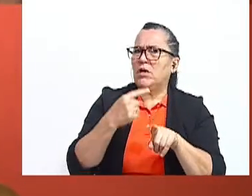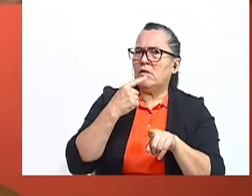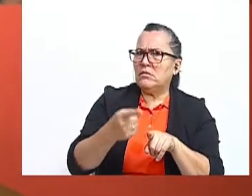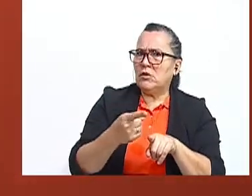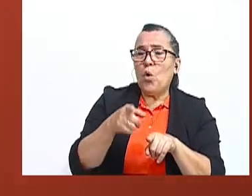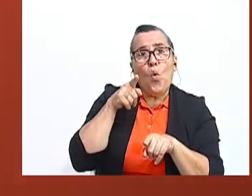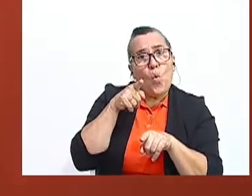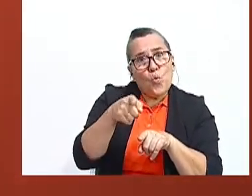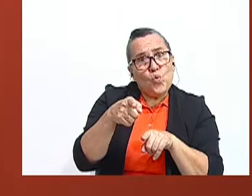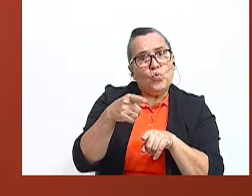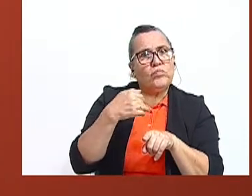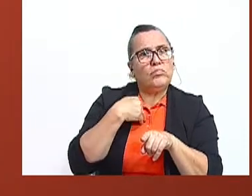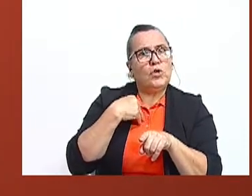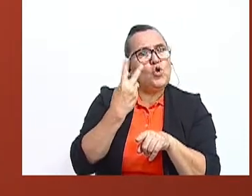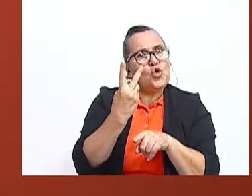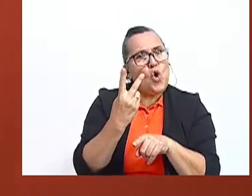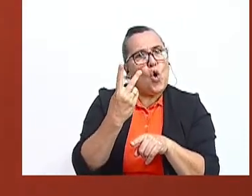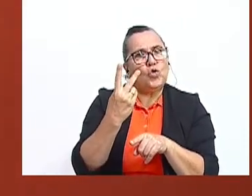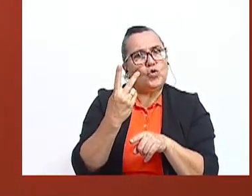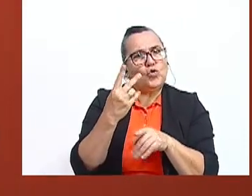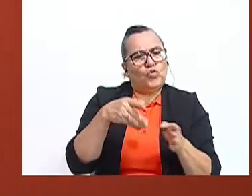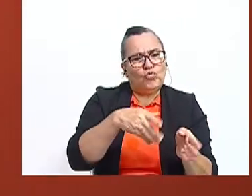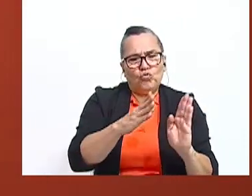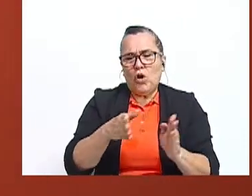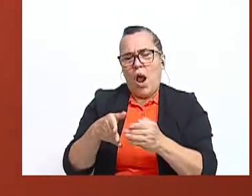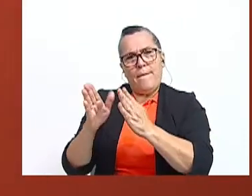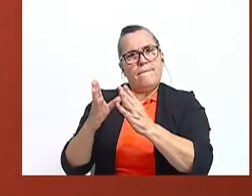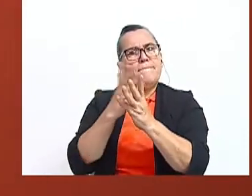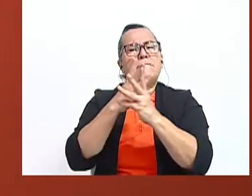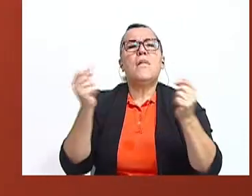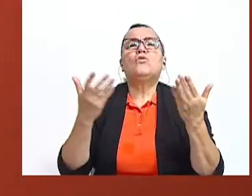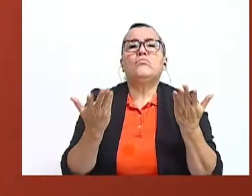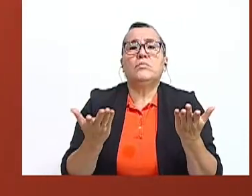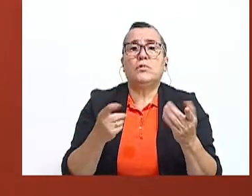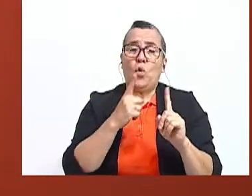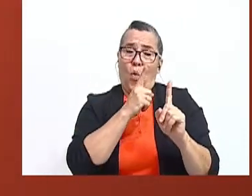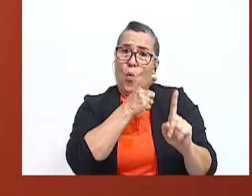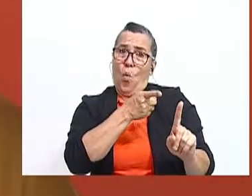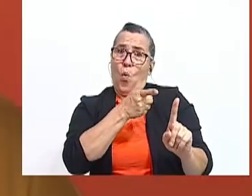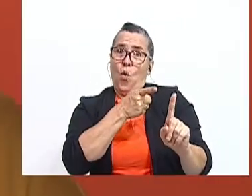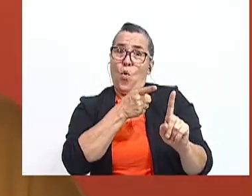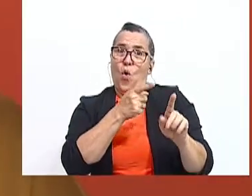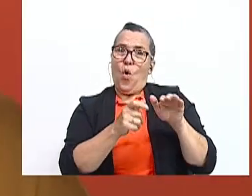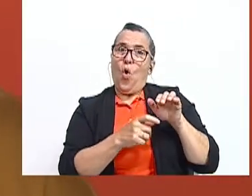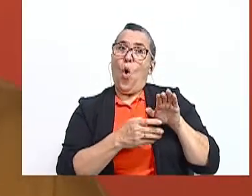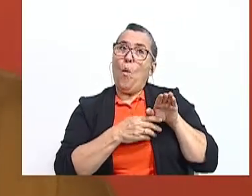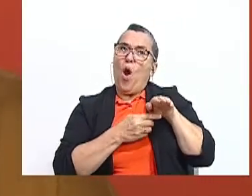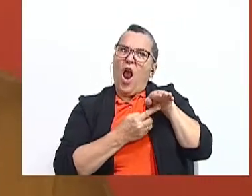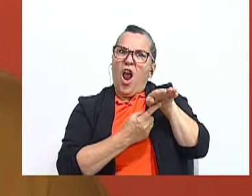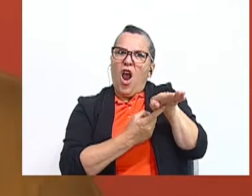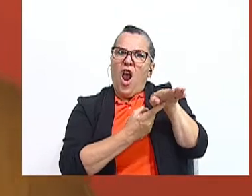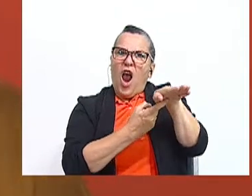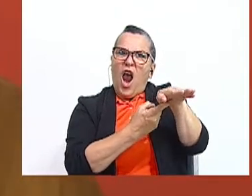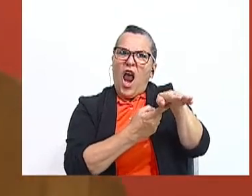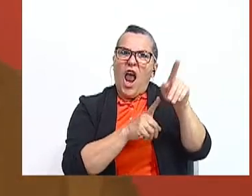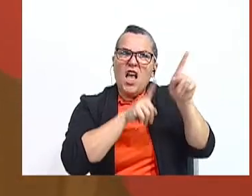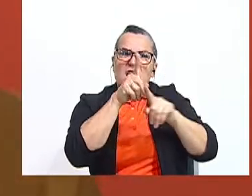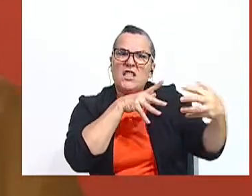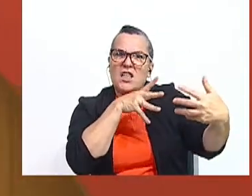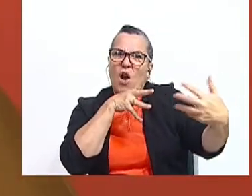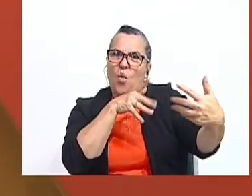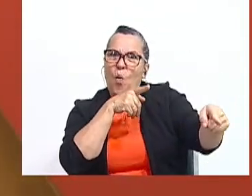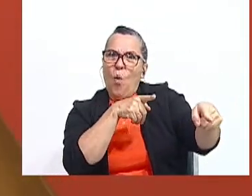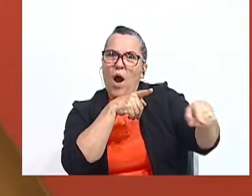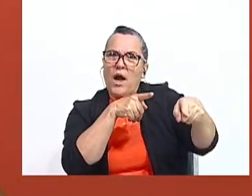he had two possible ways to solve this problem. Just like in the Star Wars movies, he could choose to follow